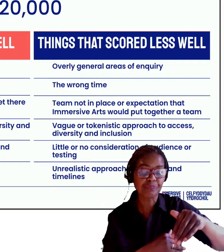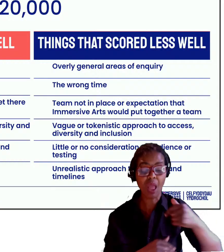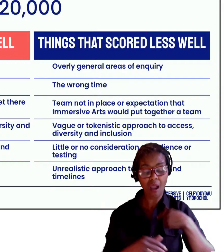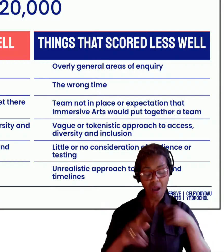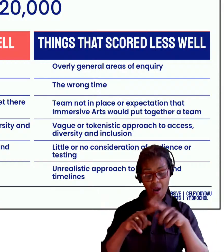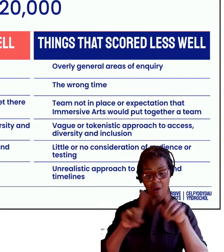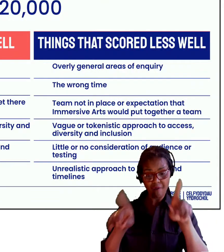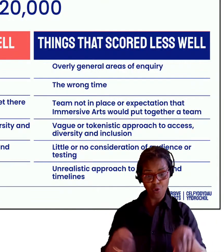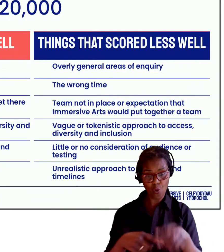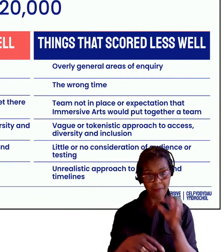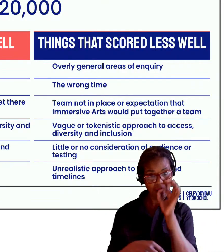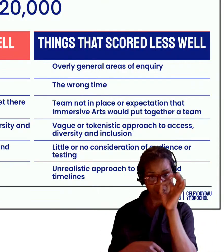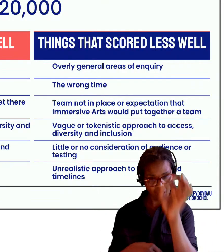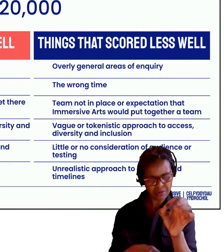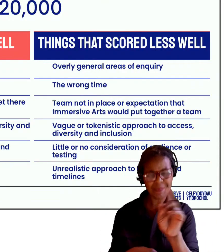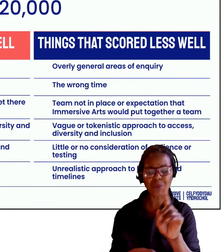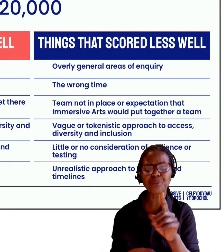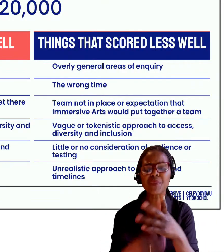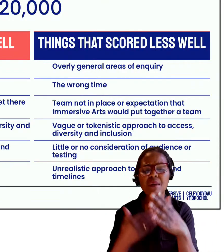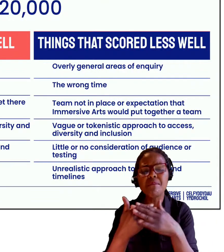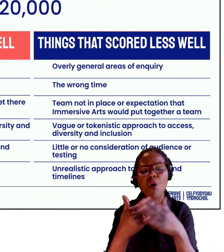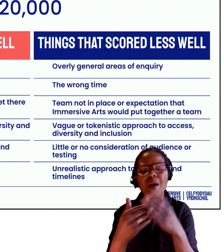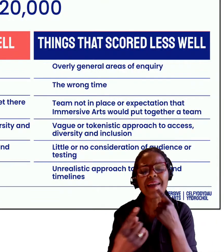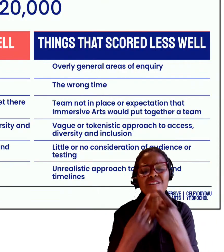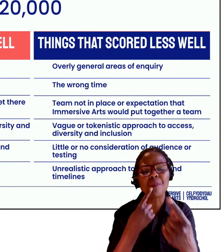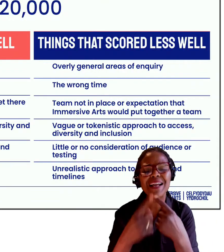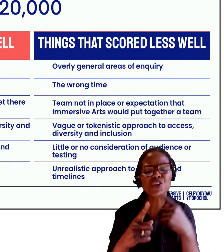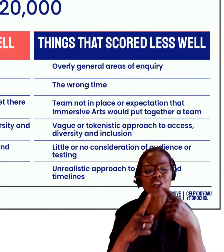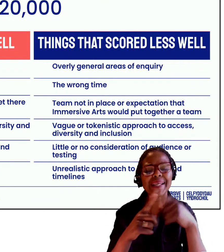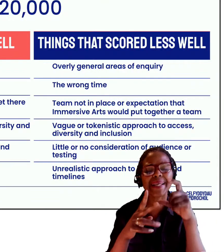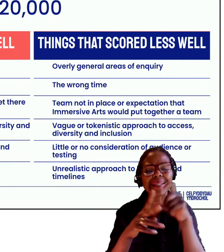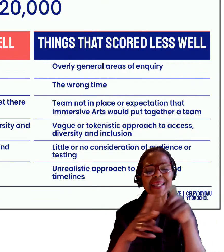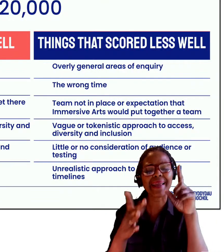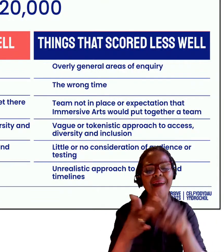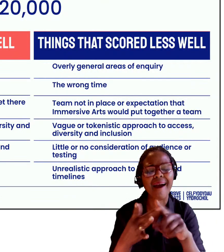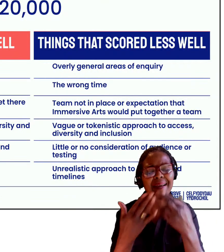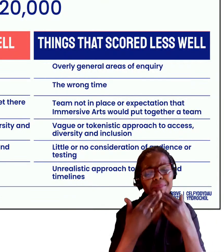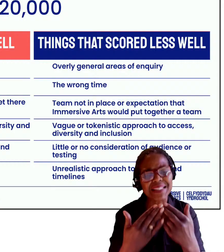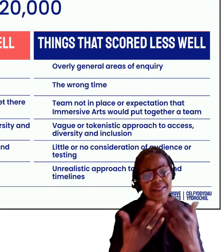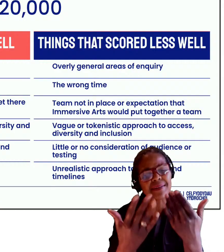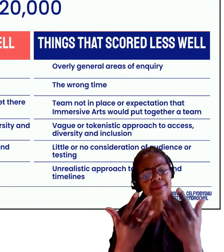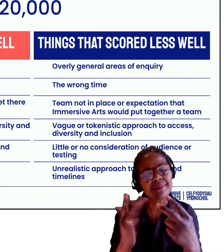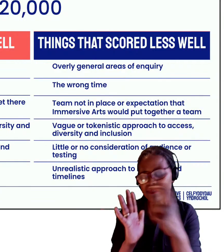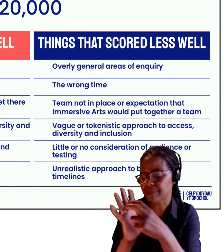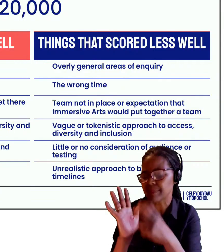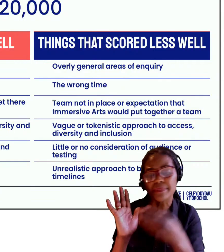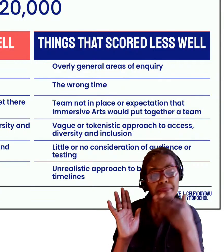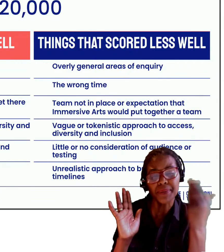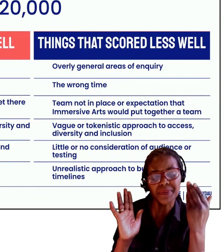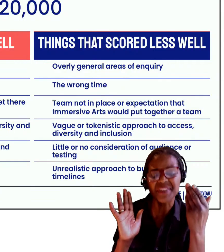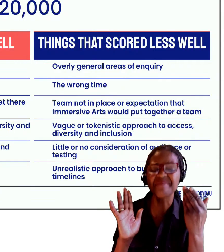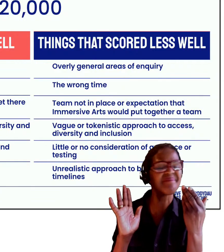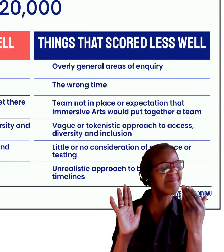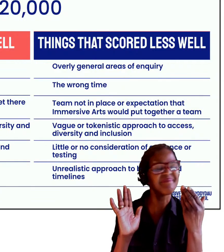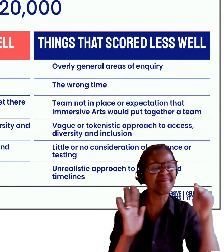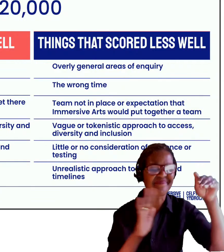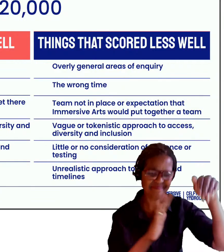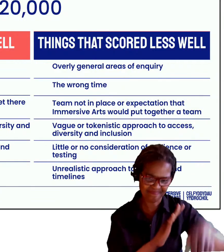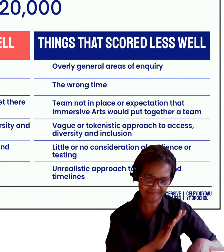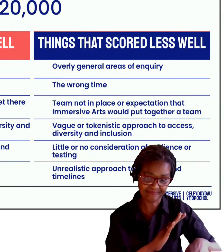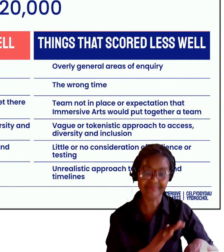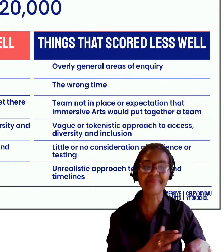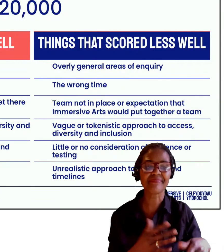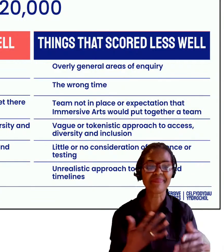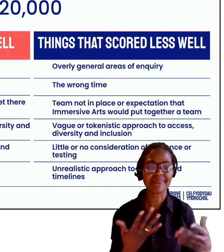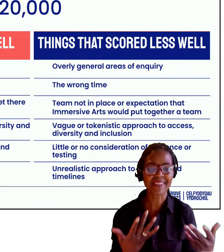more information about what this meant in the context of the proposal. Applicants that scored less well tended to respond by